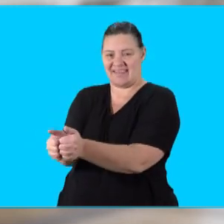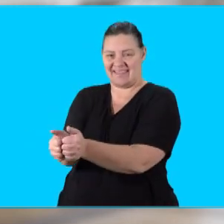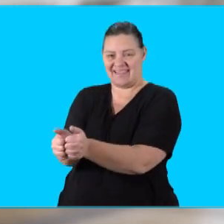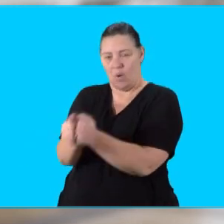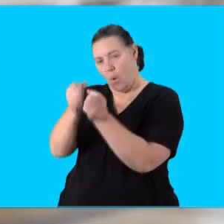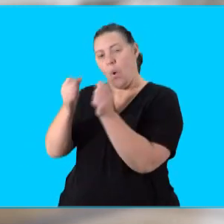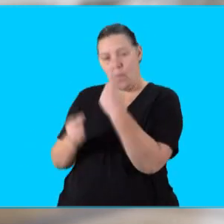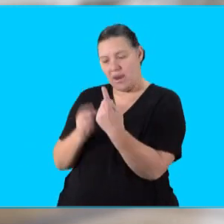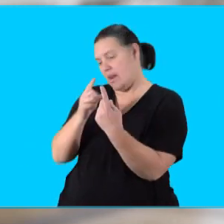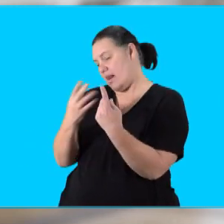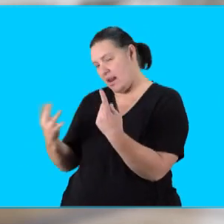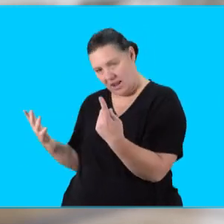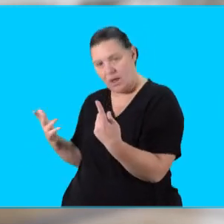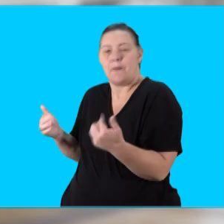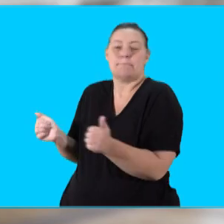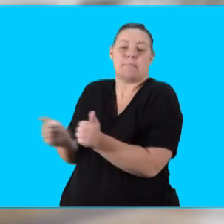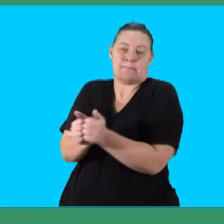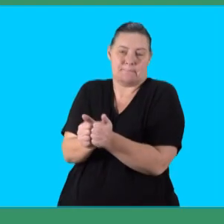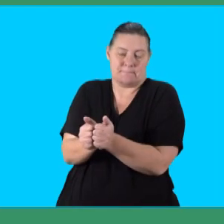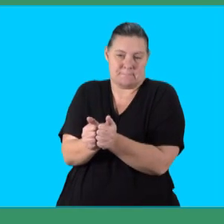partnership as there are 2 or more.